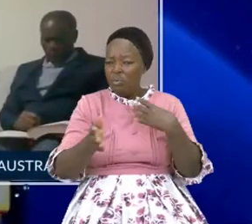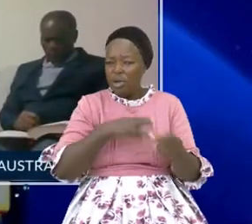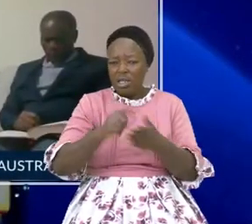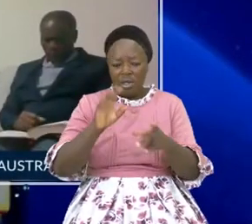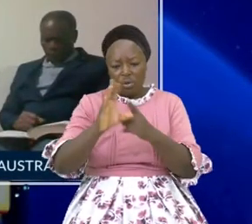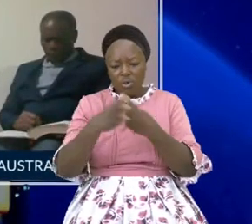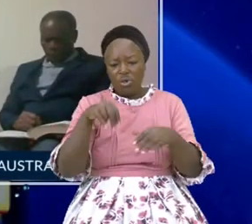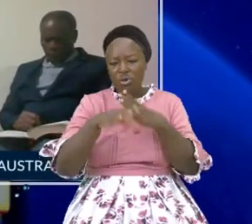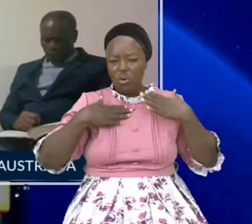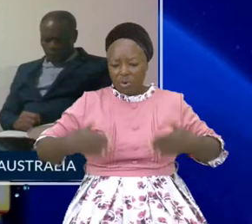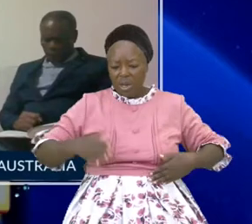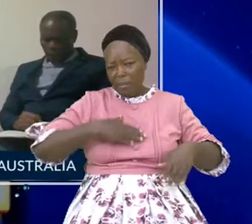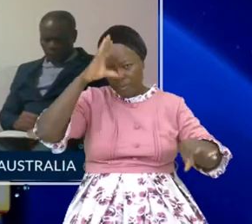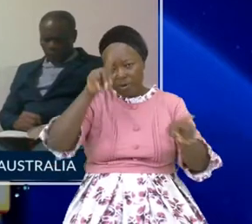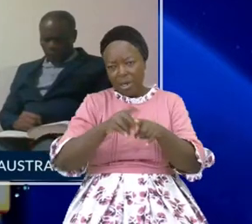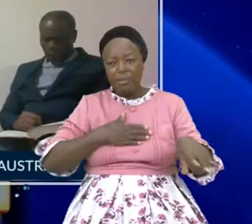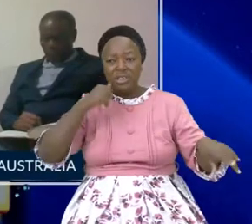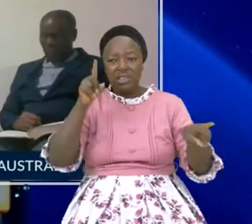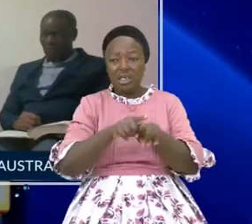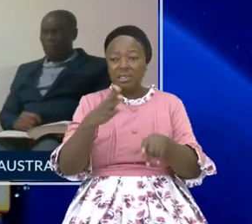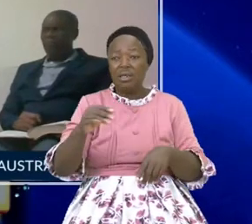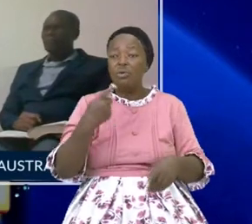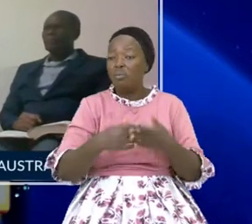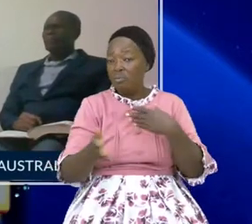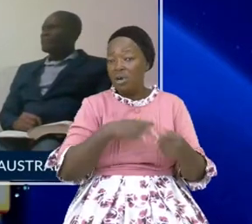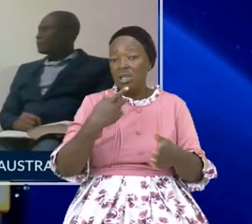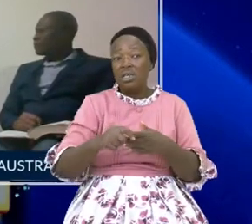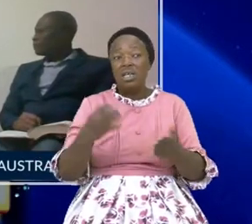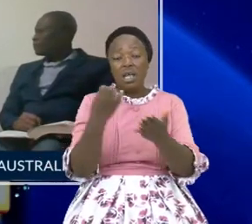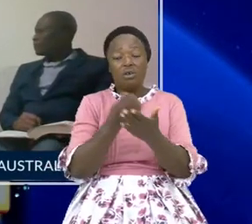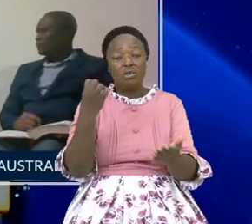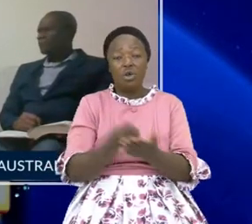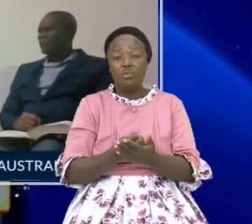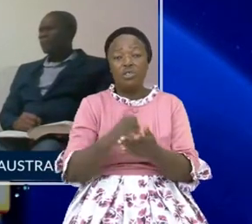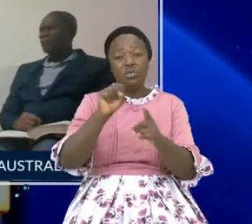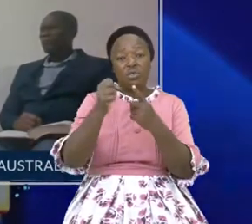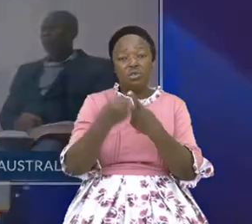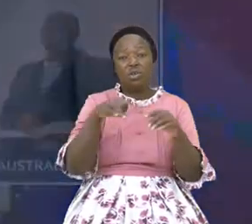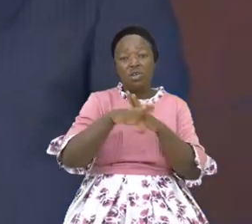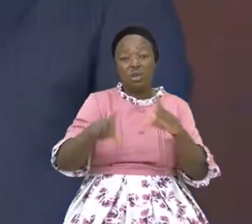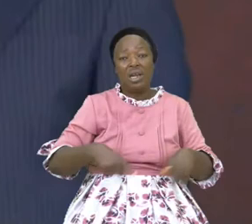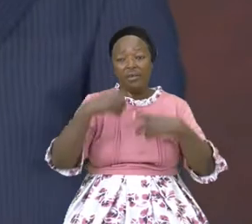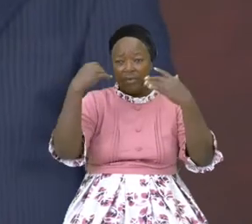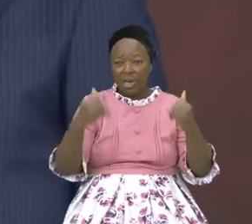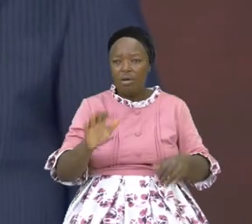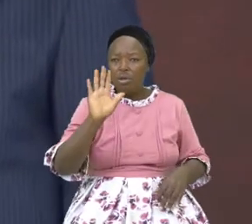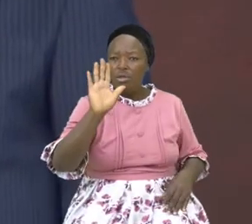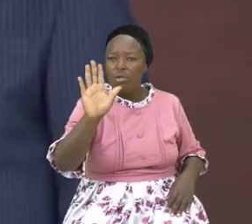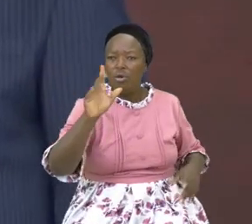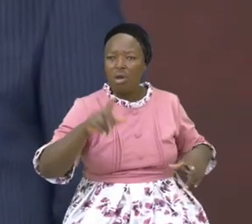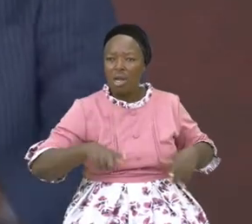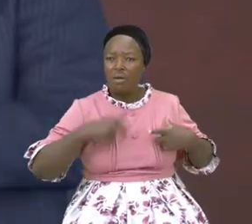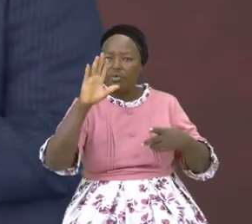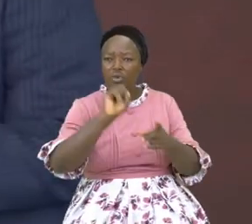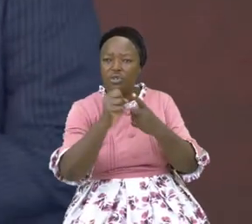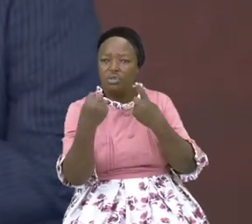my brother there, my sister there, no matter the economic situation in your life now, your life, your